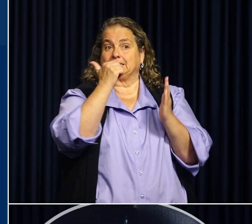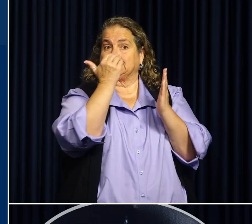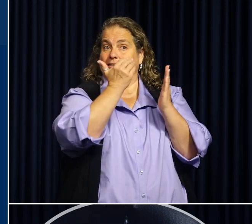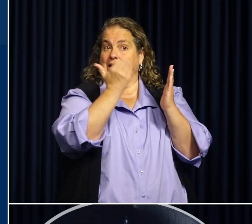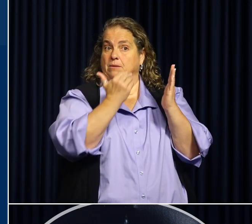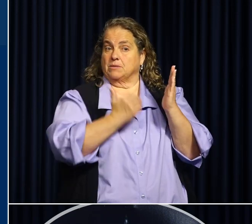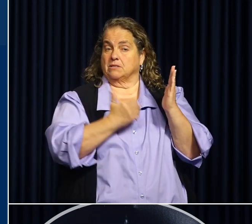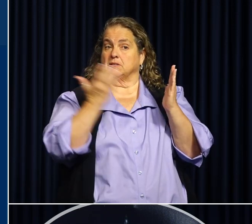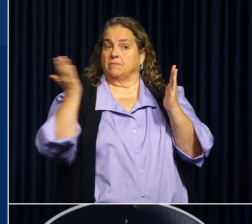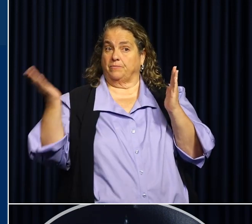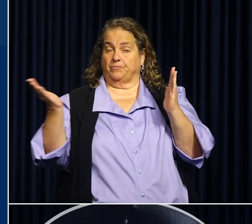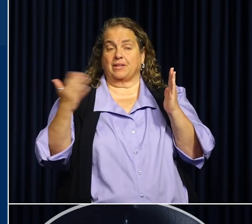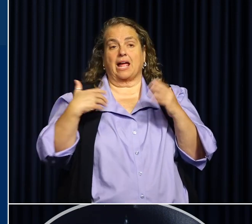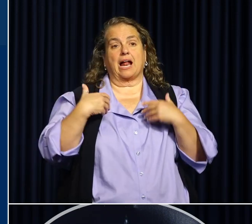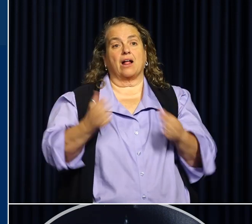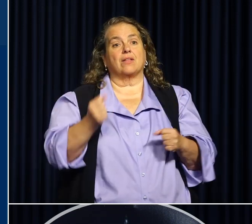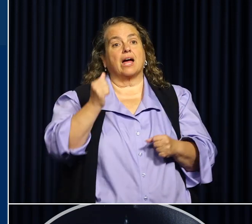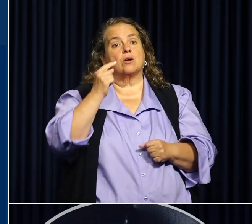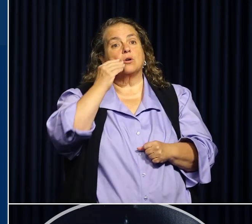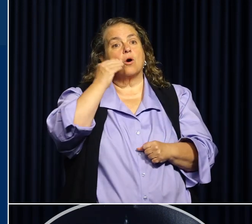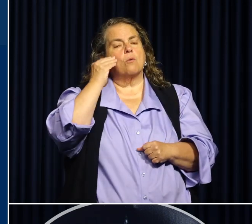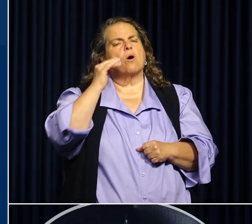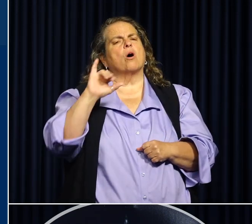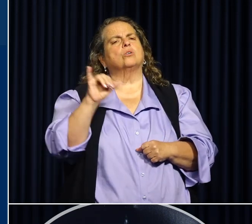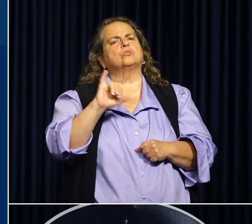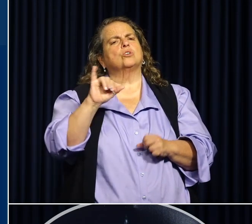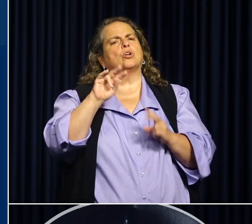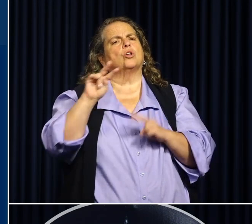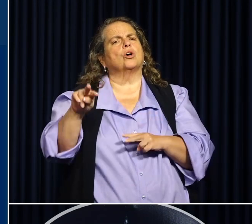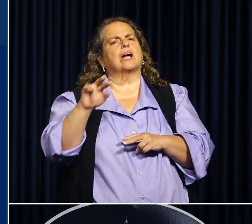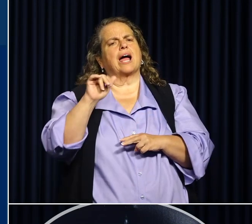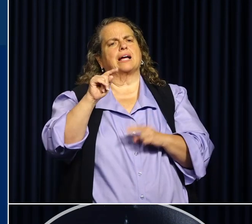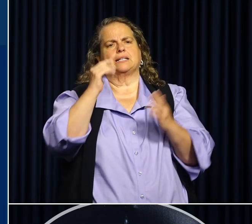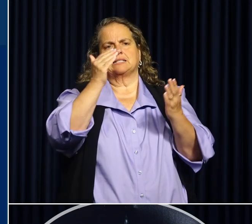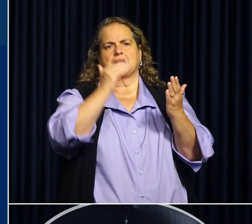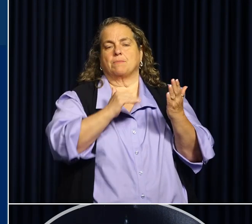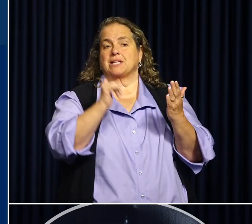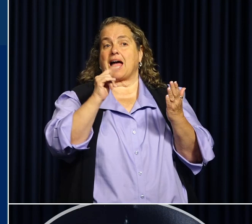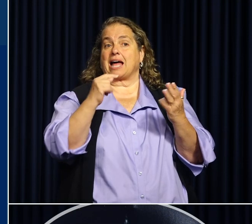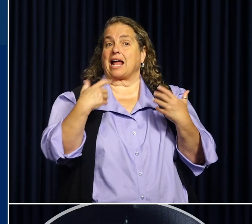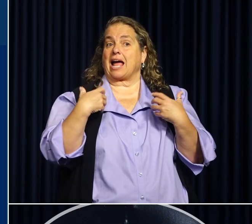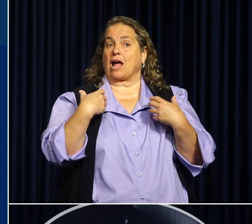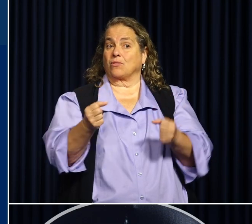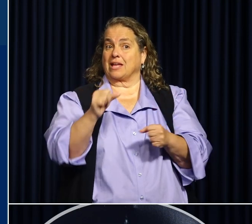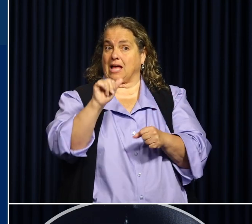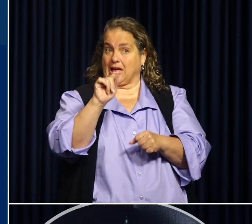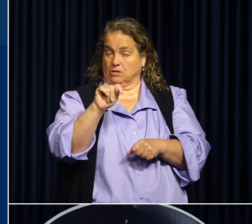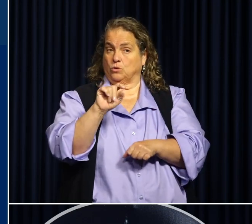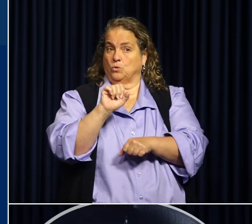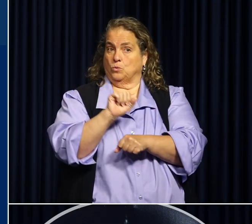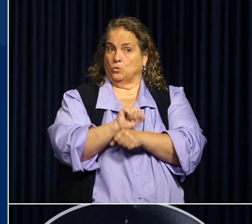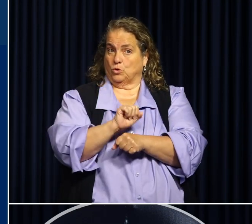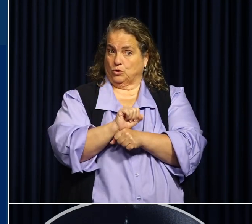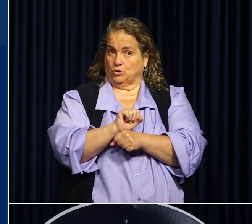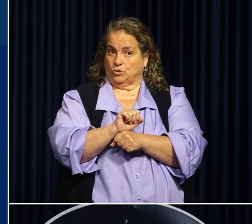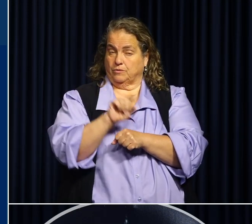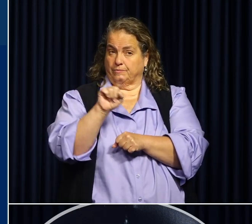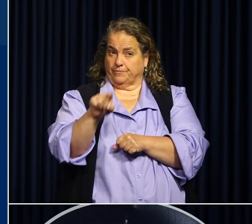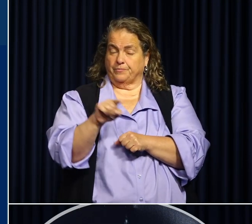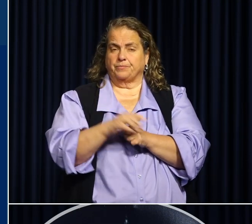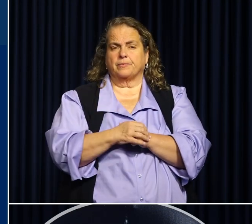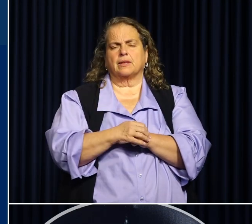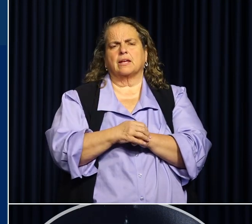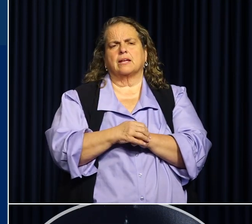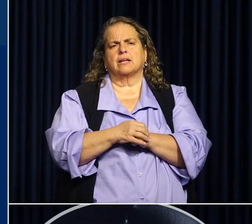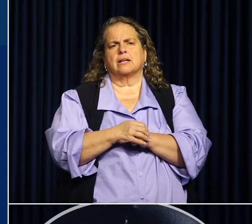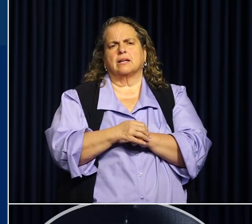being healthy at home. Let's also look at the steps for healthy at work. Just wanted to